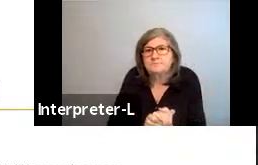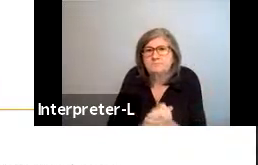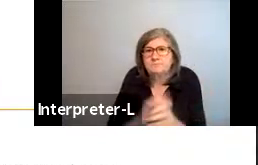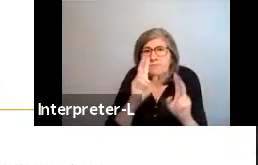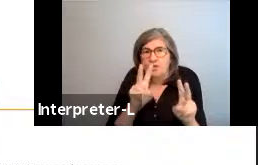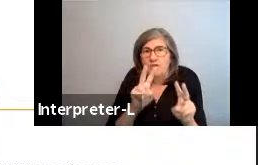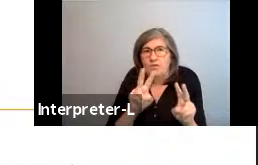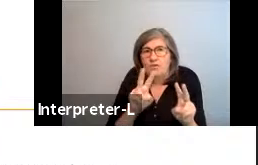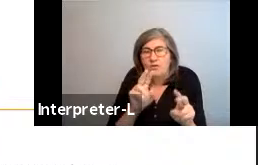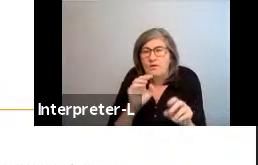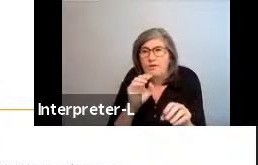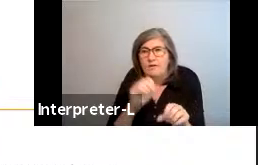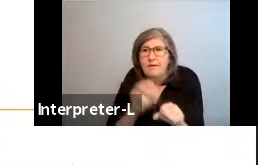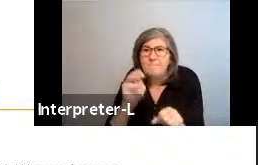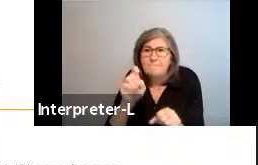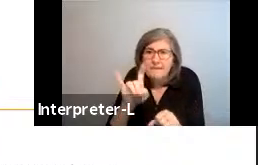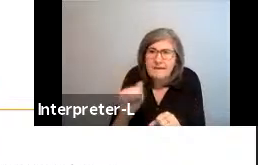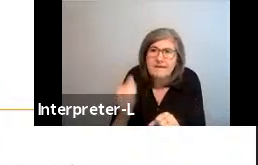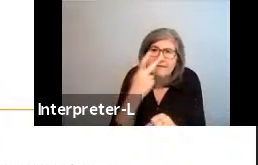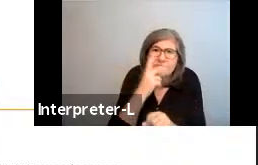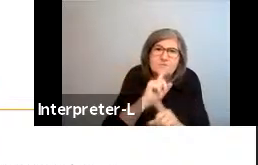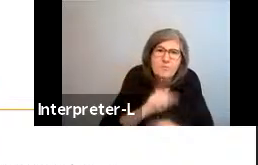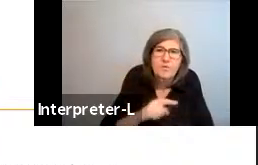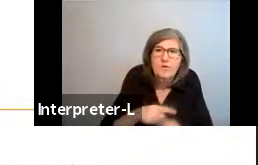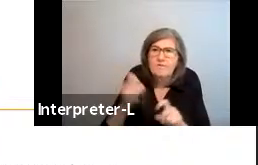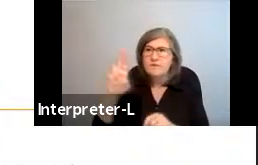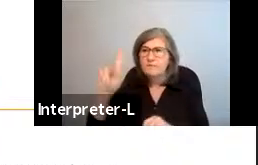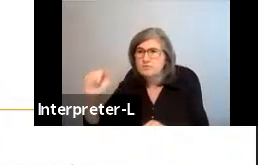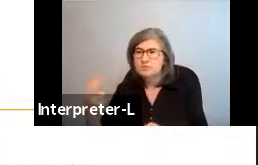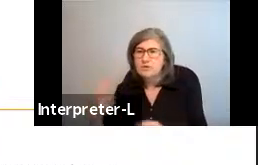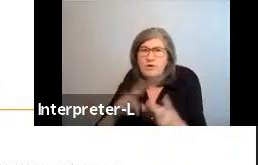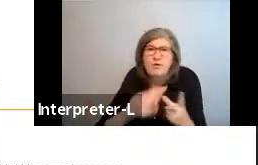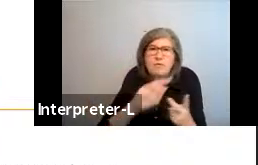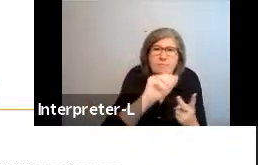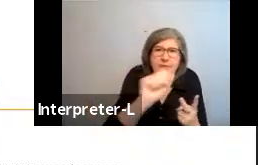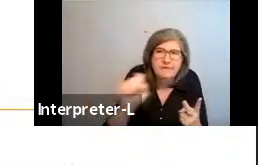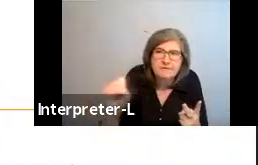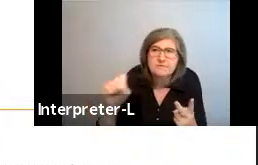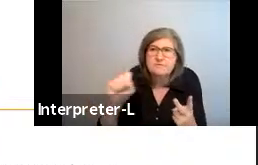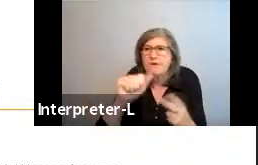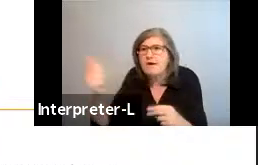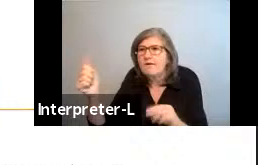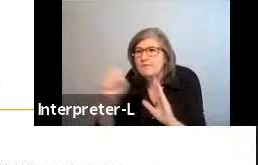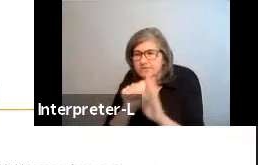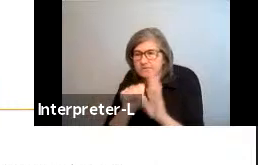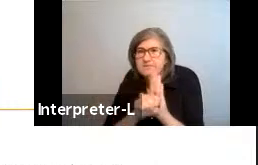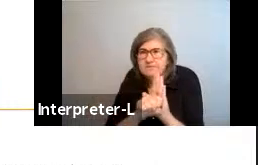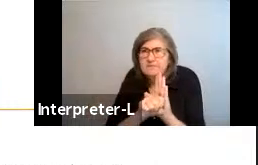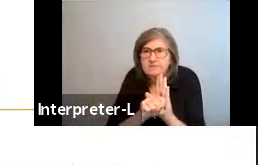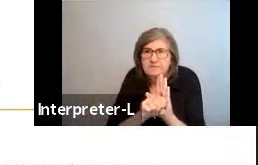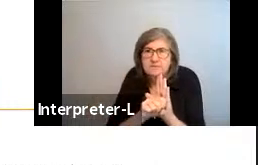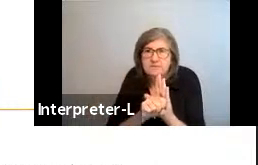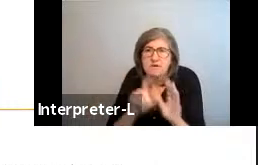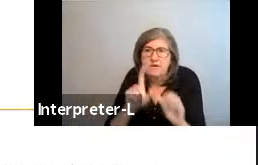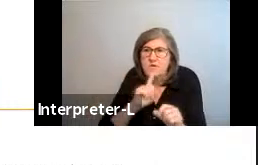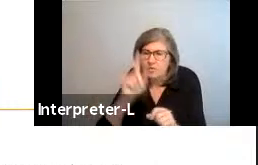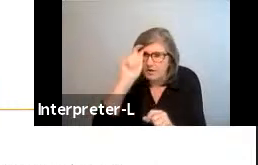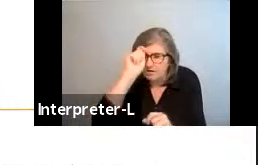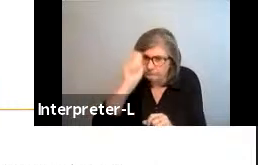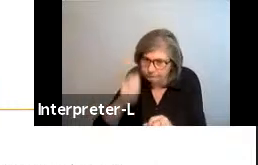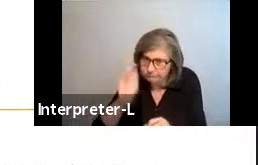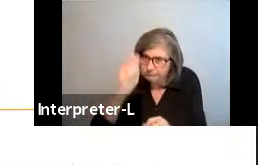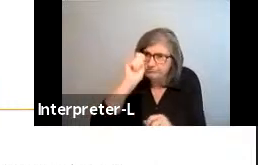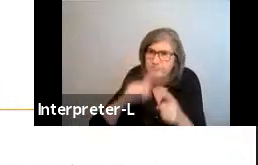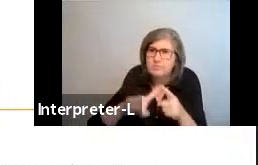in the media, you can see reports from Utah or from Massachusetts. But a real hats off to